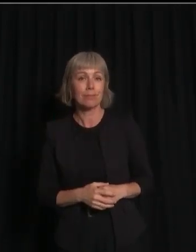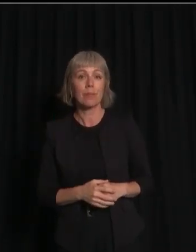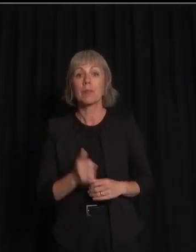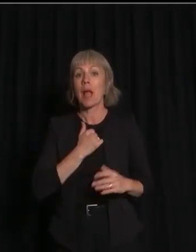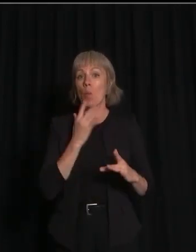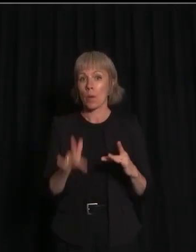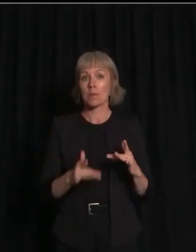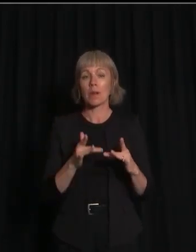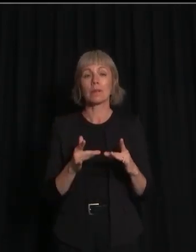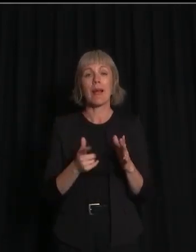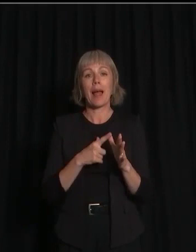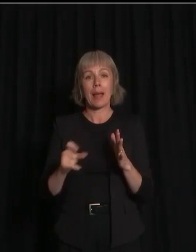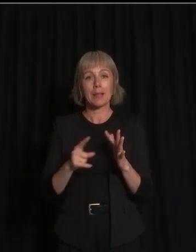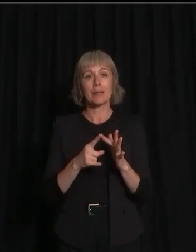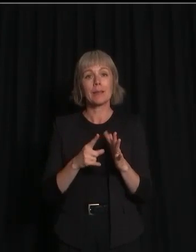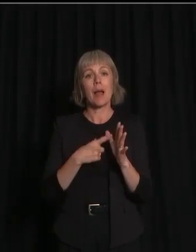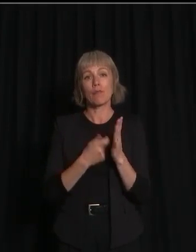website is at